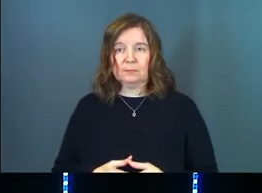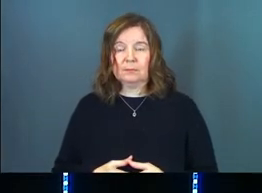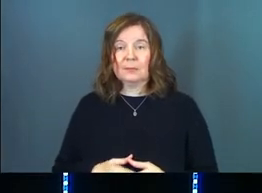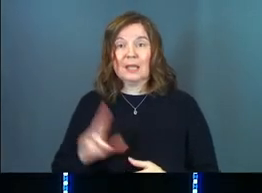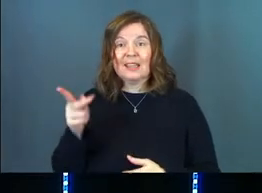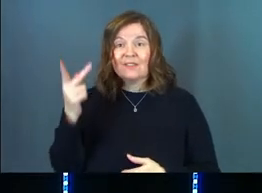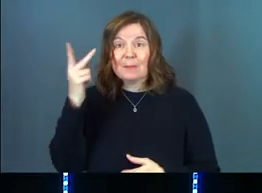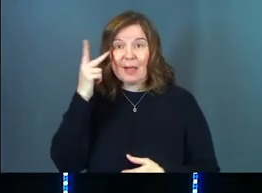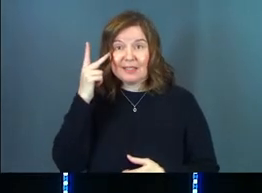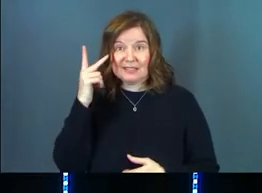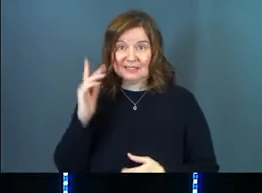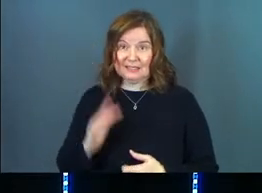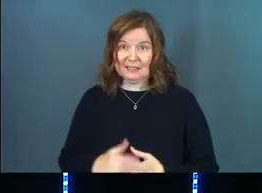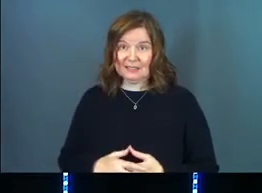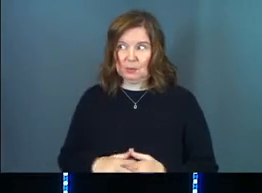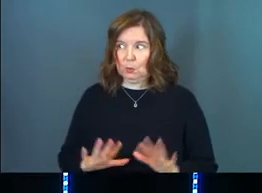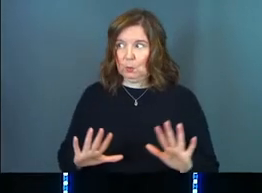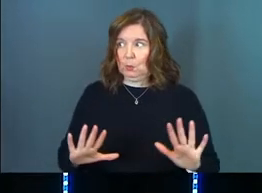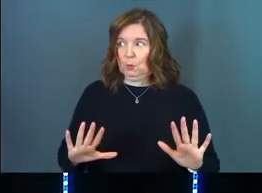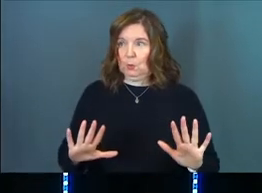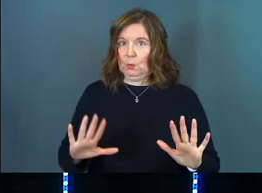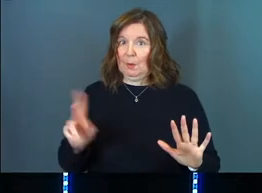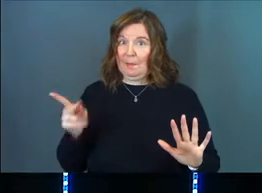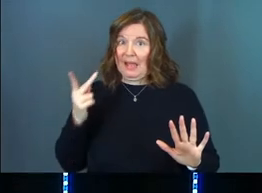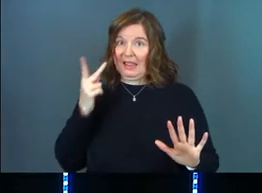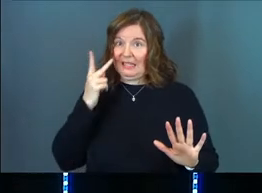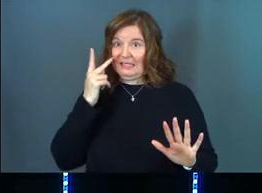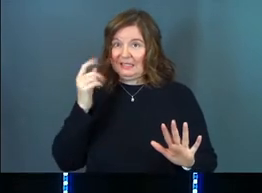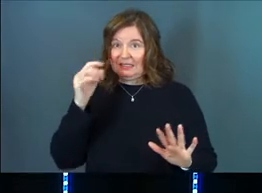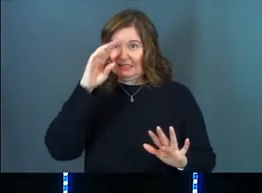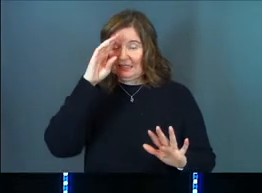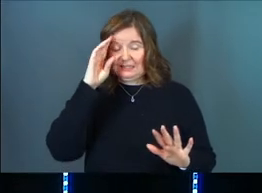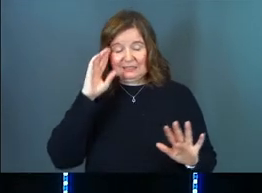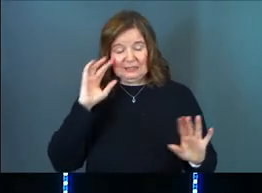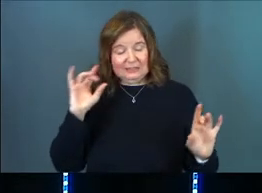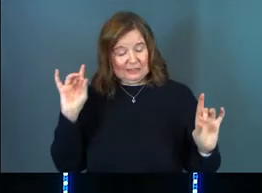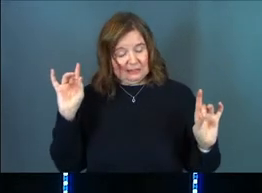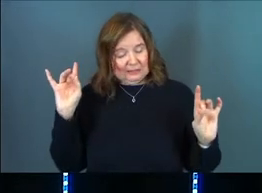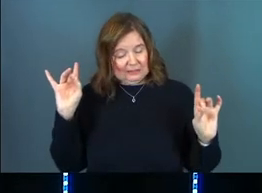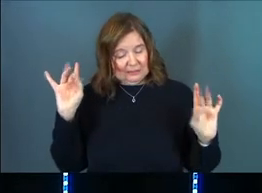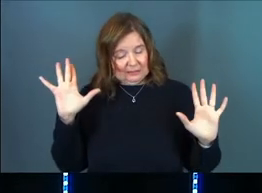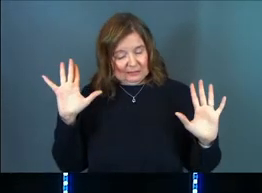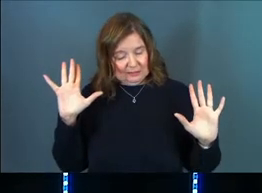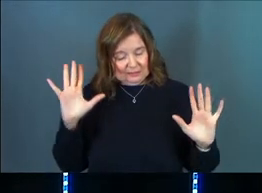Even politics. Woo, politics.